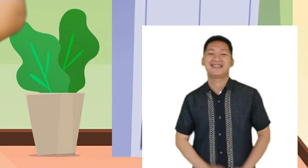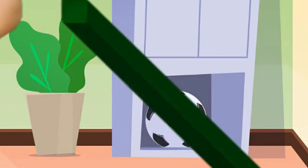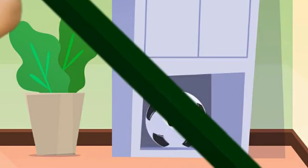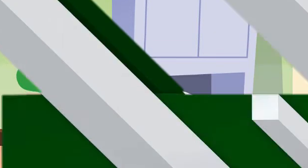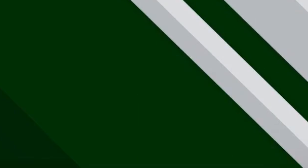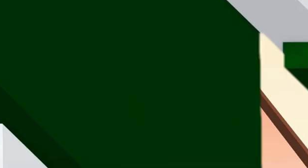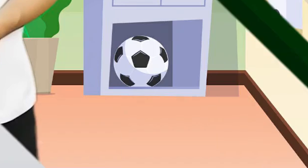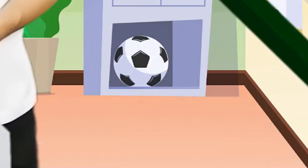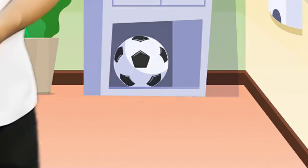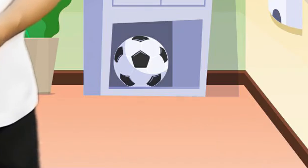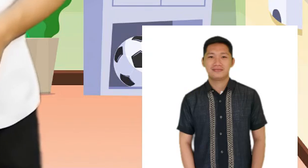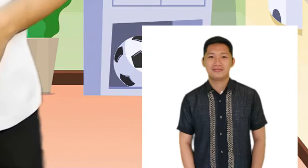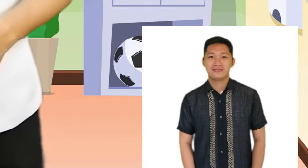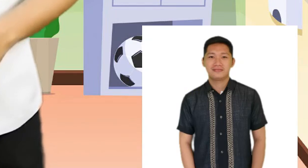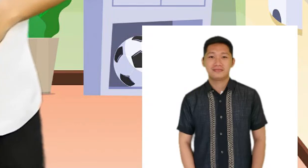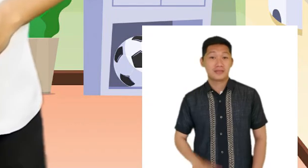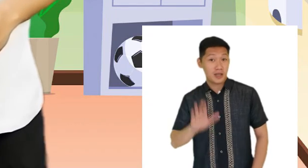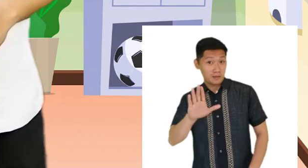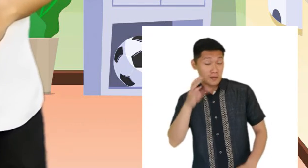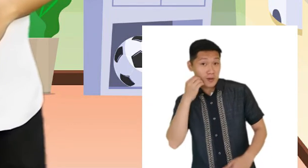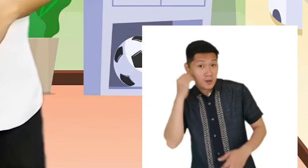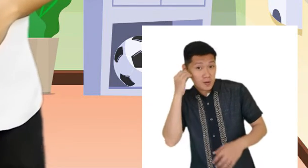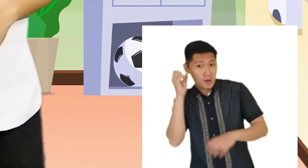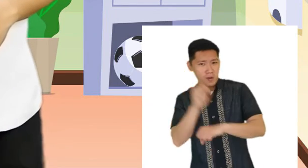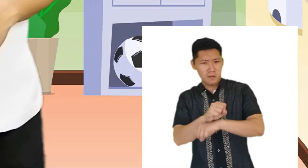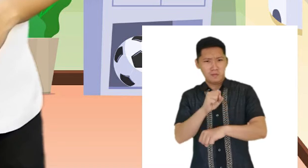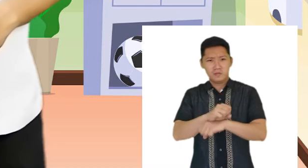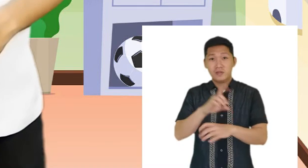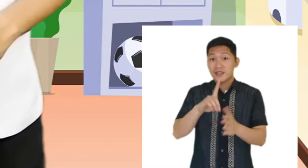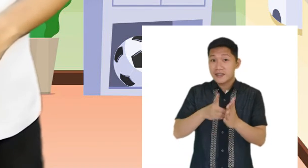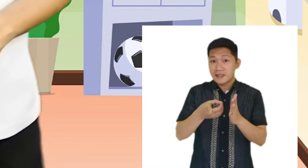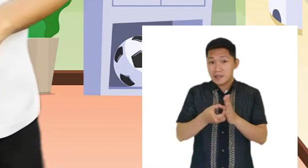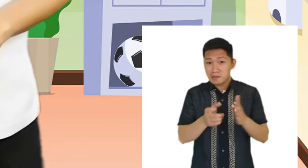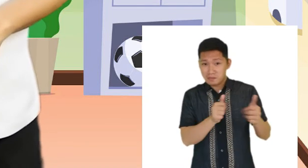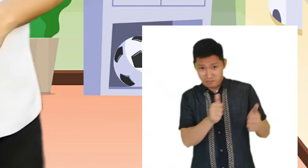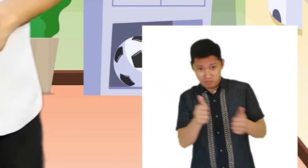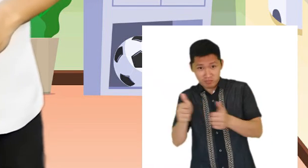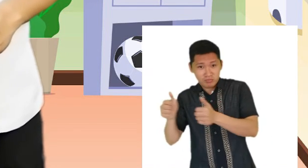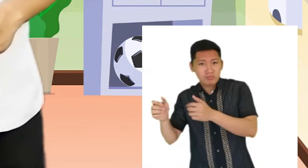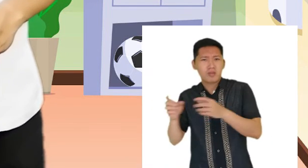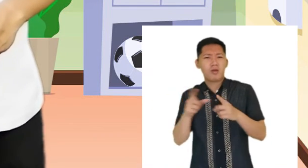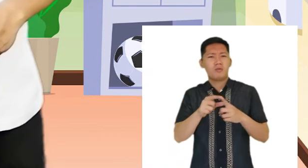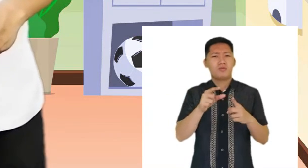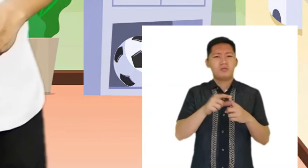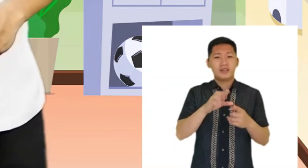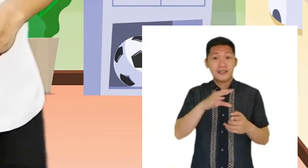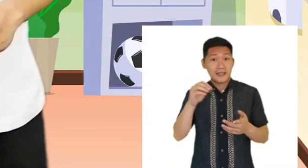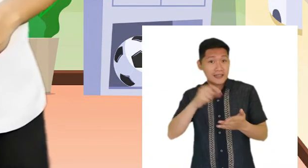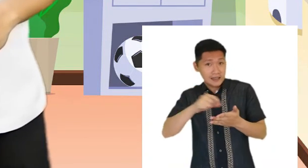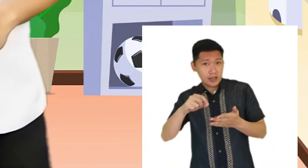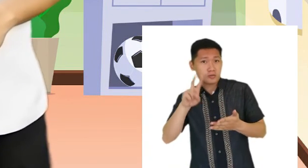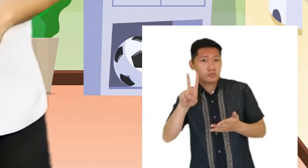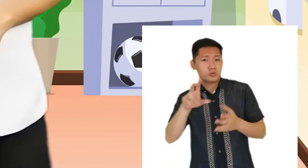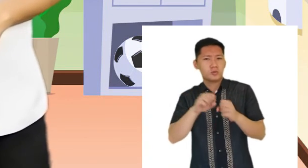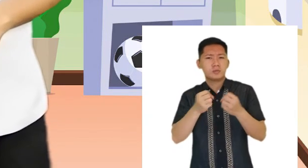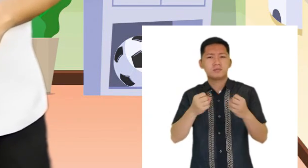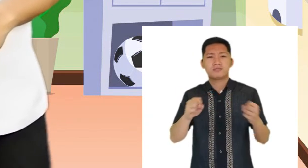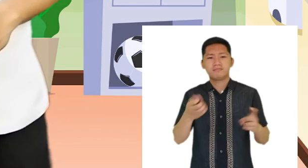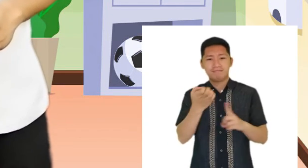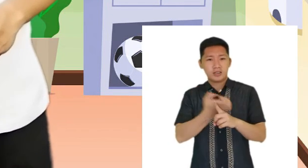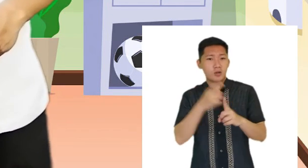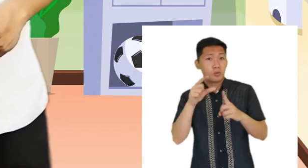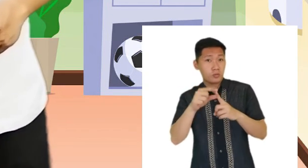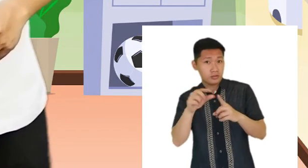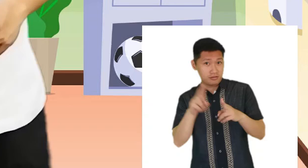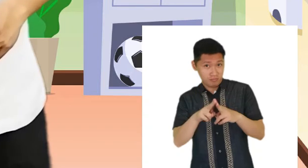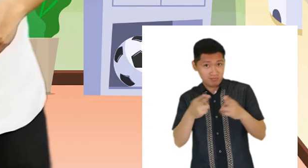Congratulations! For your assignment, define the following words and write 2 sentences for